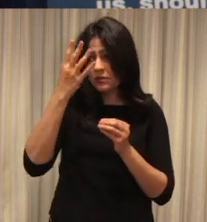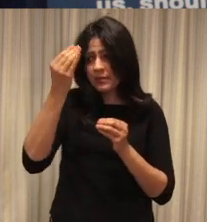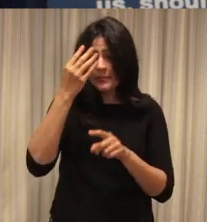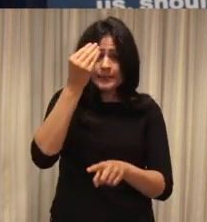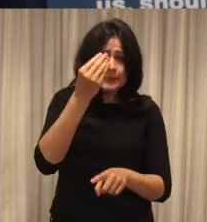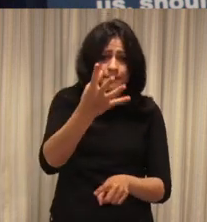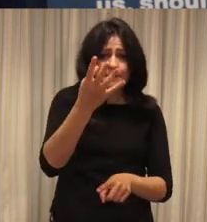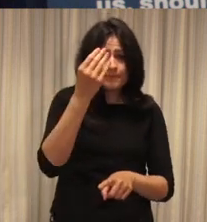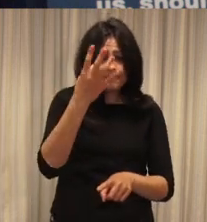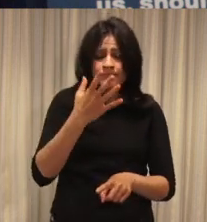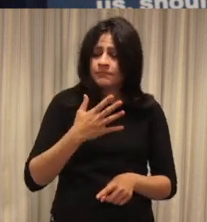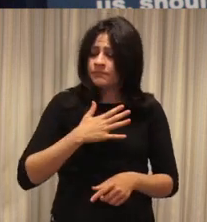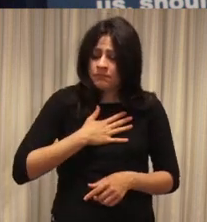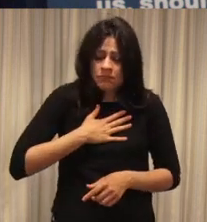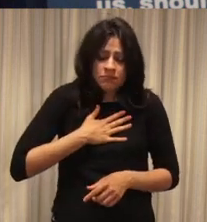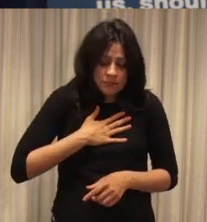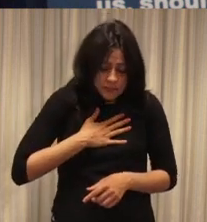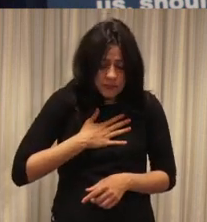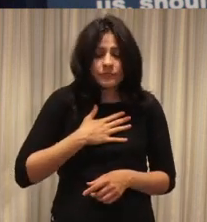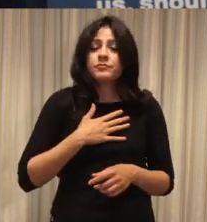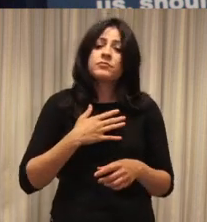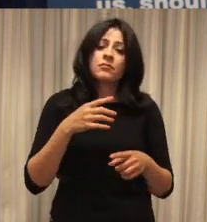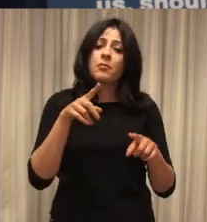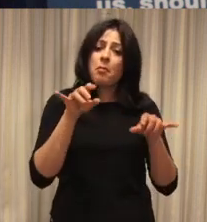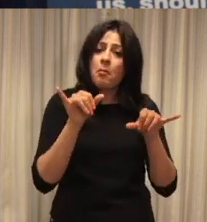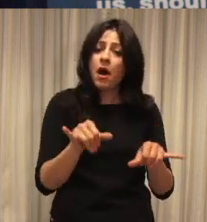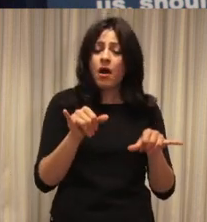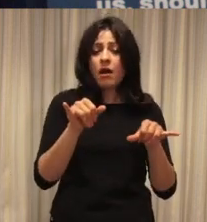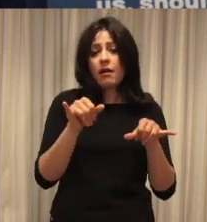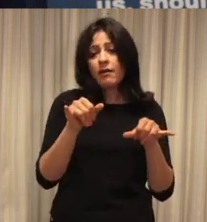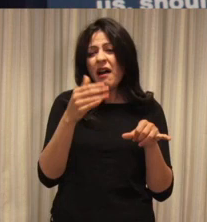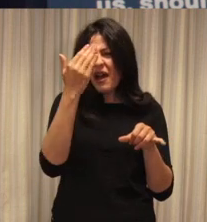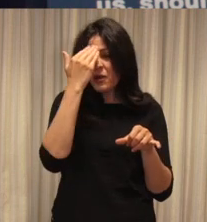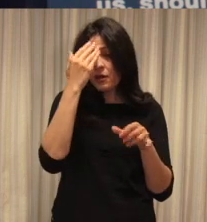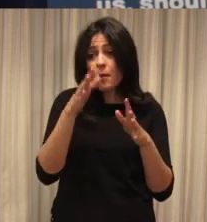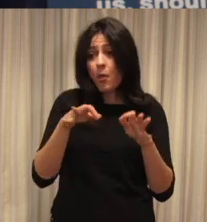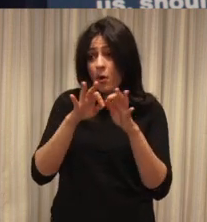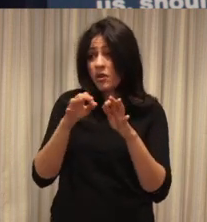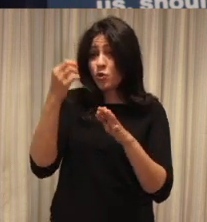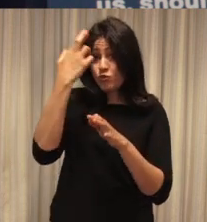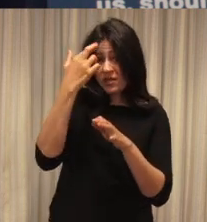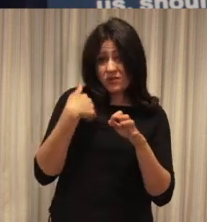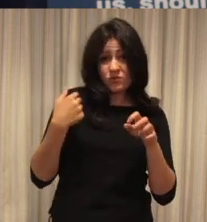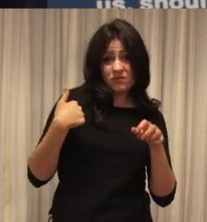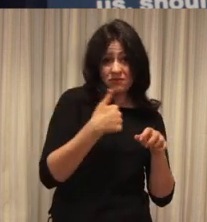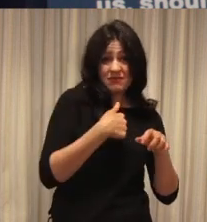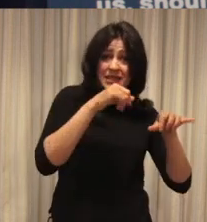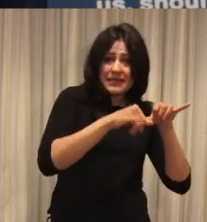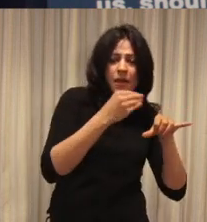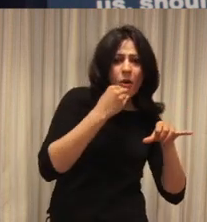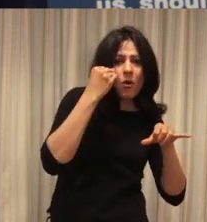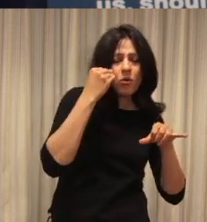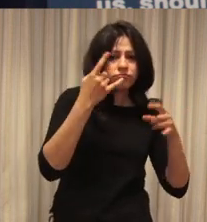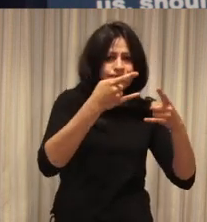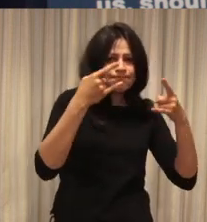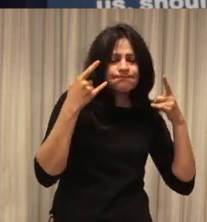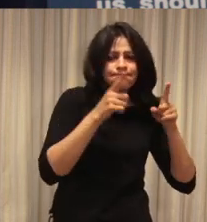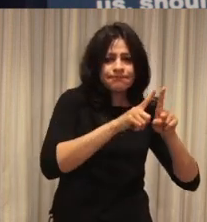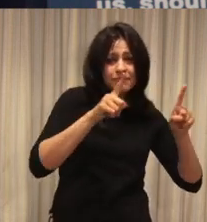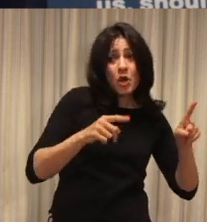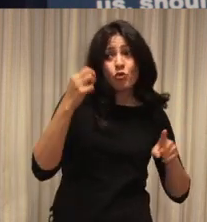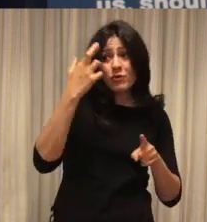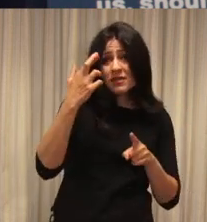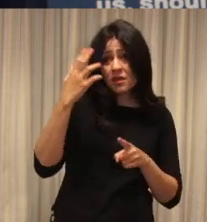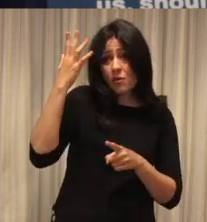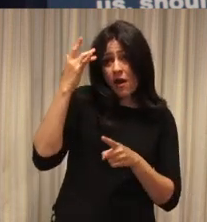that, but I think it's important that we remember the seriousness of this and the impact on our community members